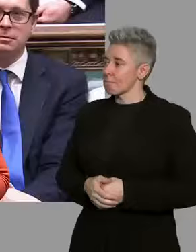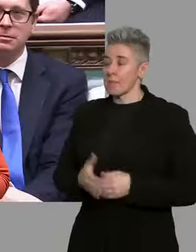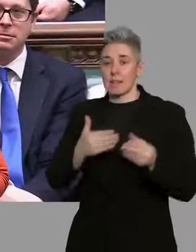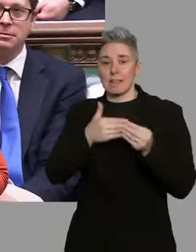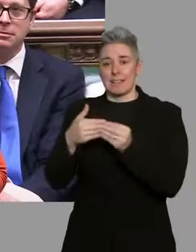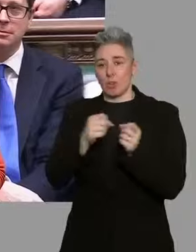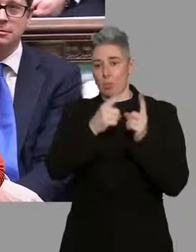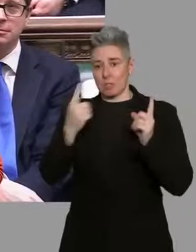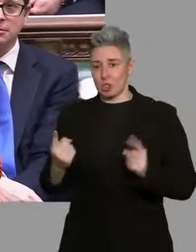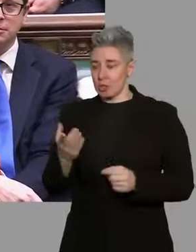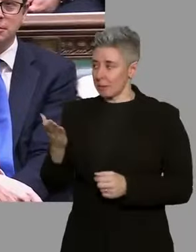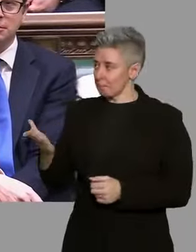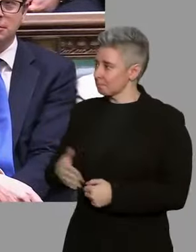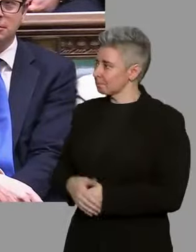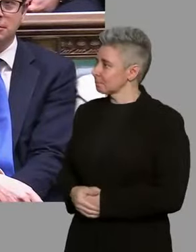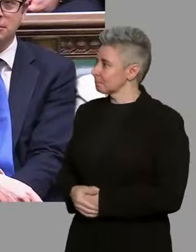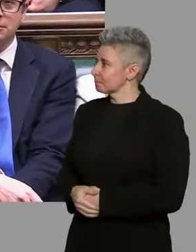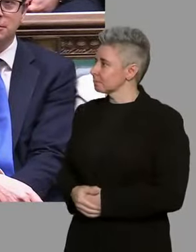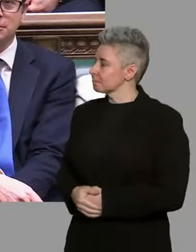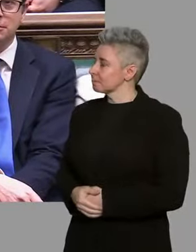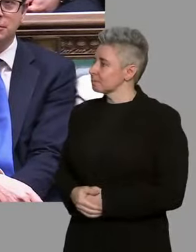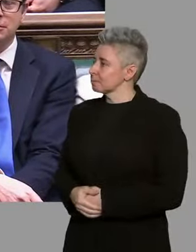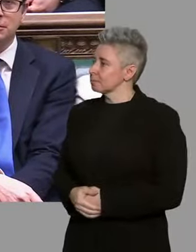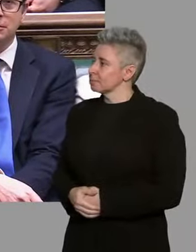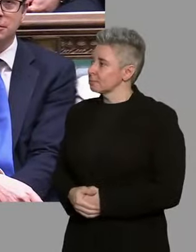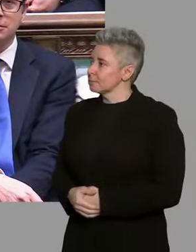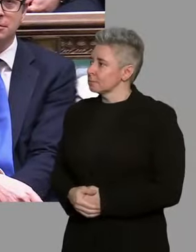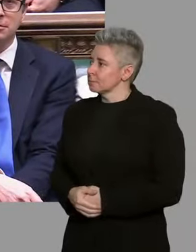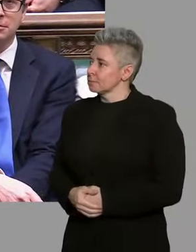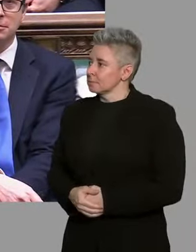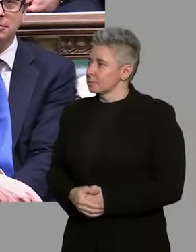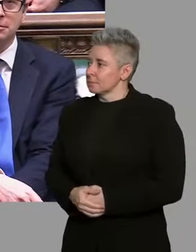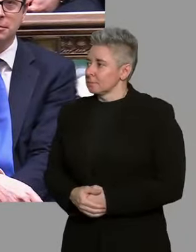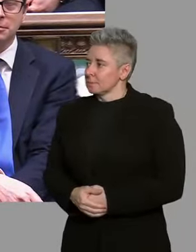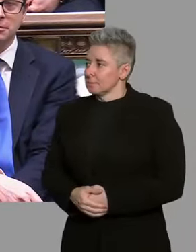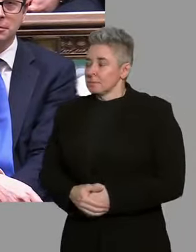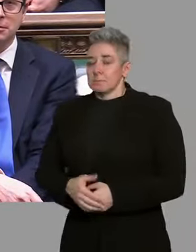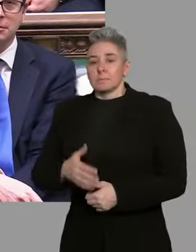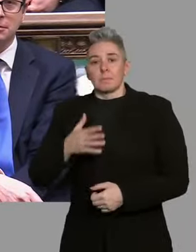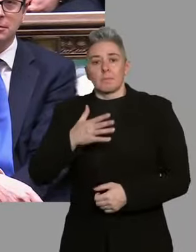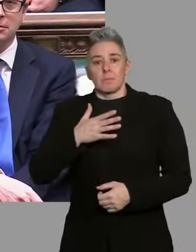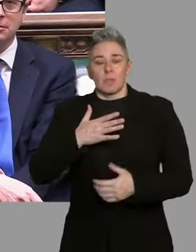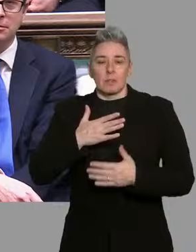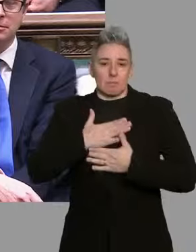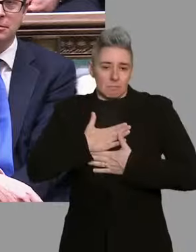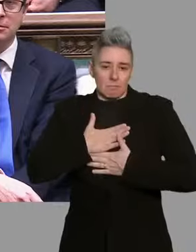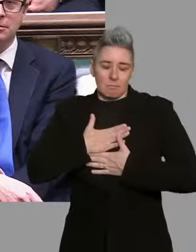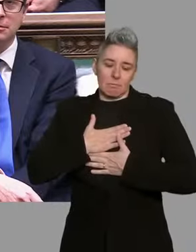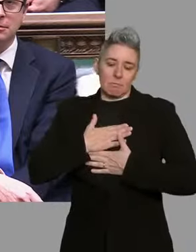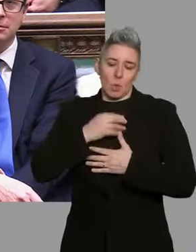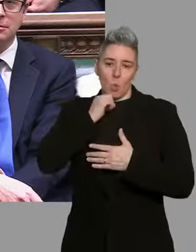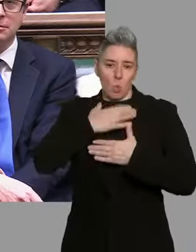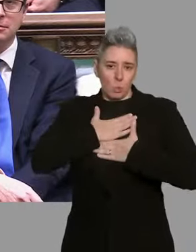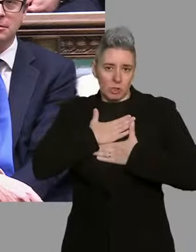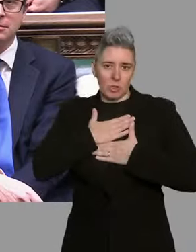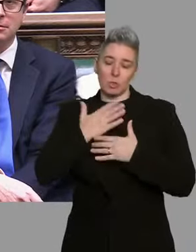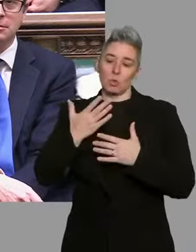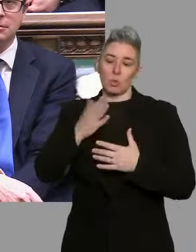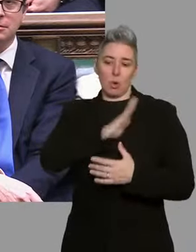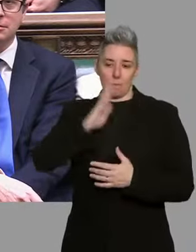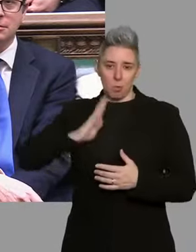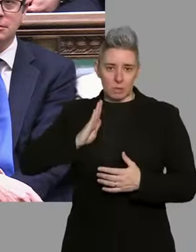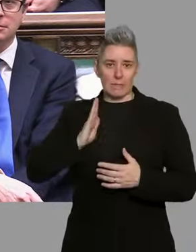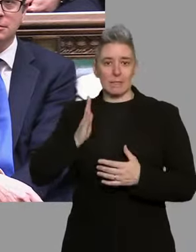Mr. Speaker, can I send my warmest wishes to our armed forces at home and overseas, to the emergency services and everyone who will